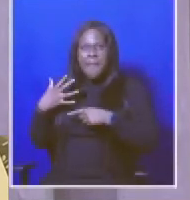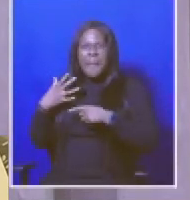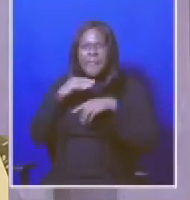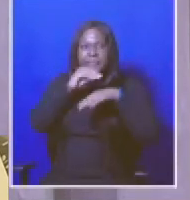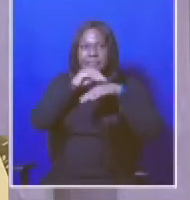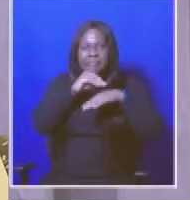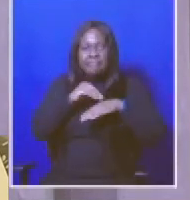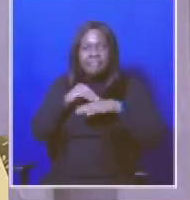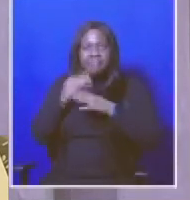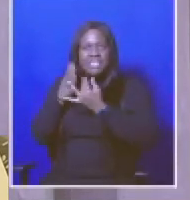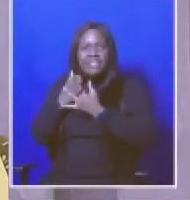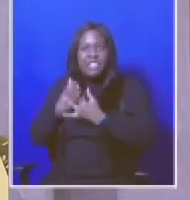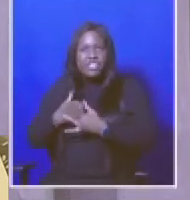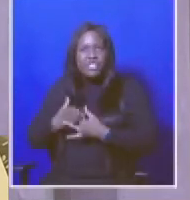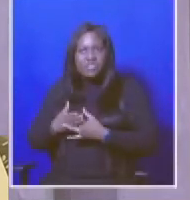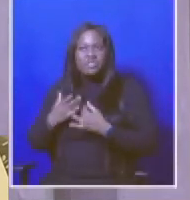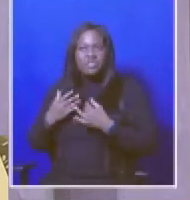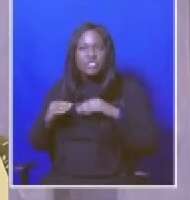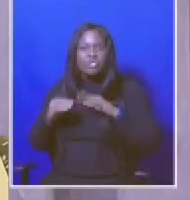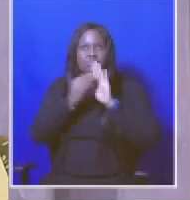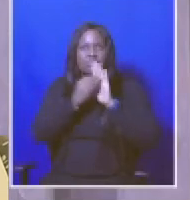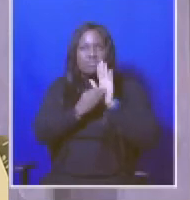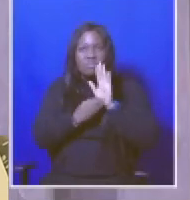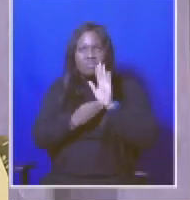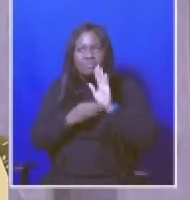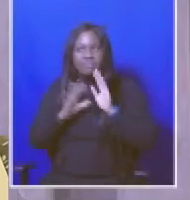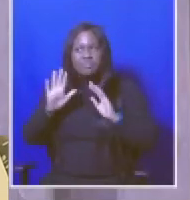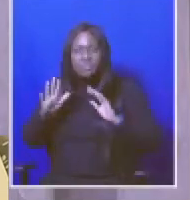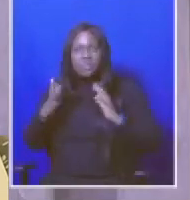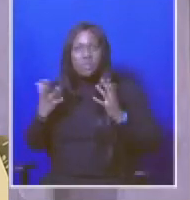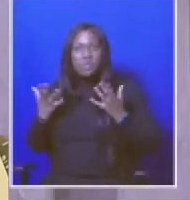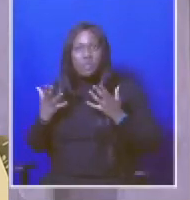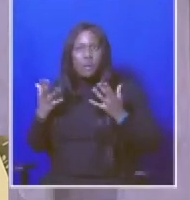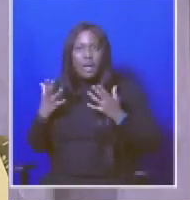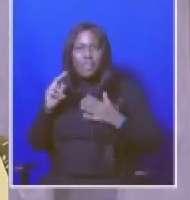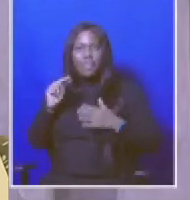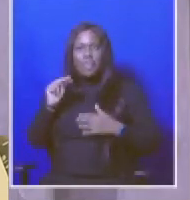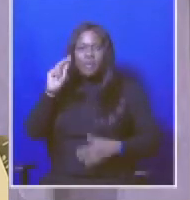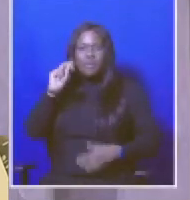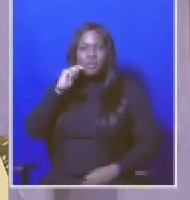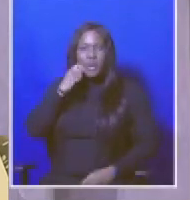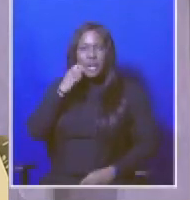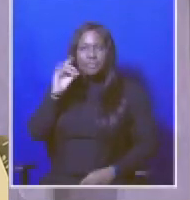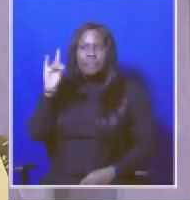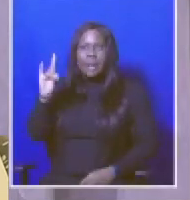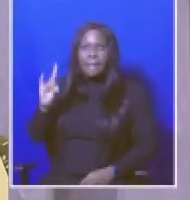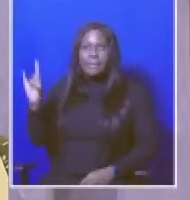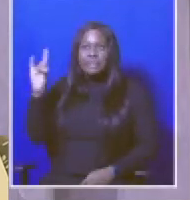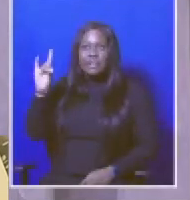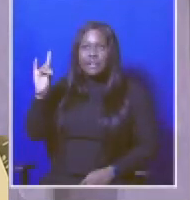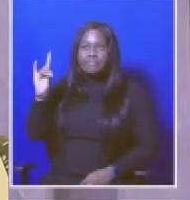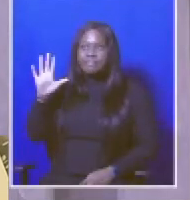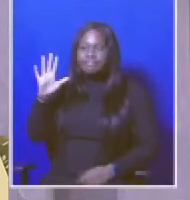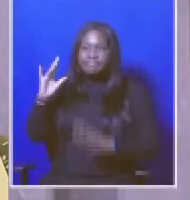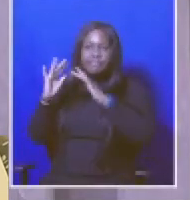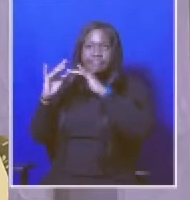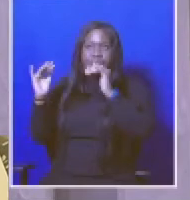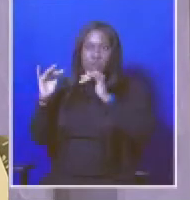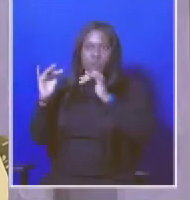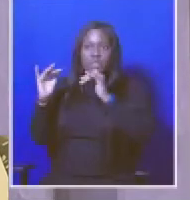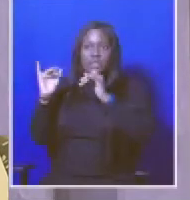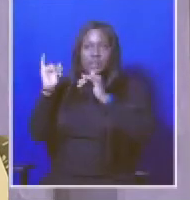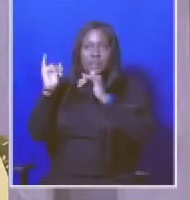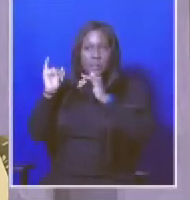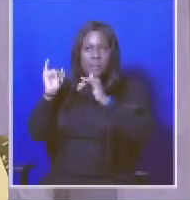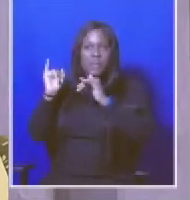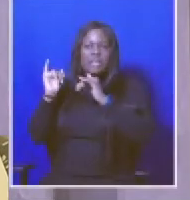water contamination in Hammanskraal in the north of Tshwane, where unfortunately lives were lost due to this